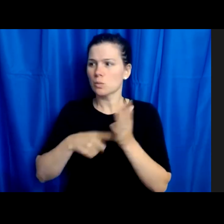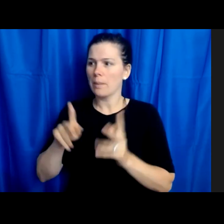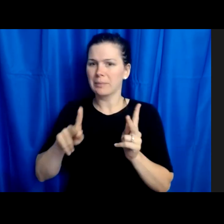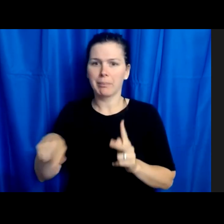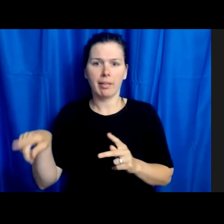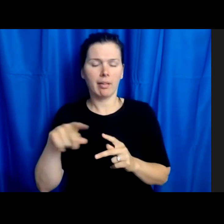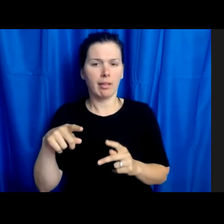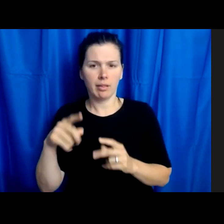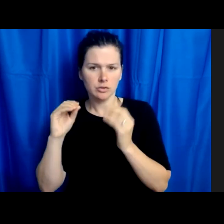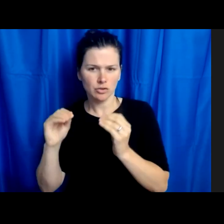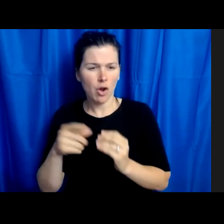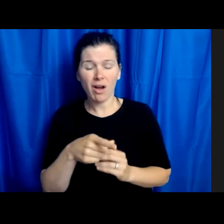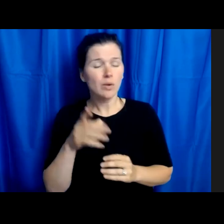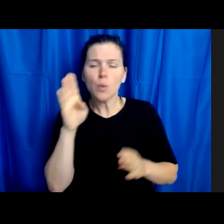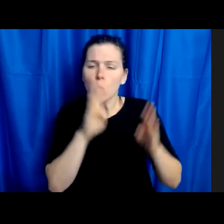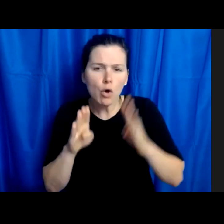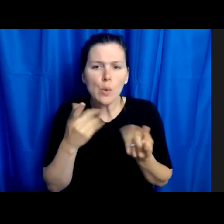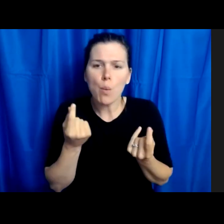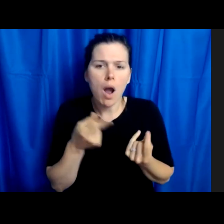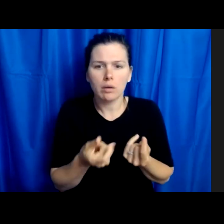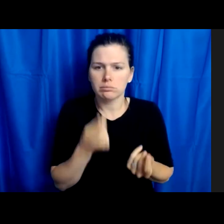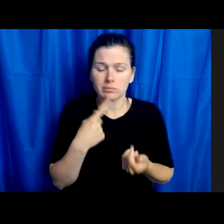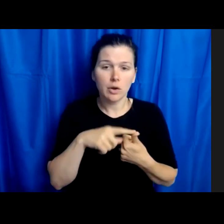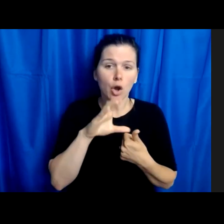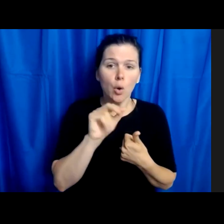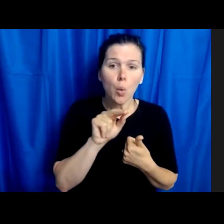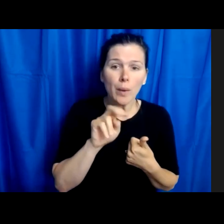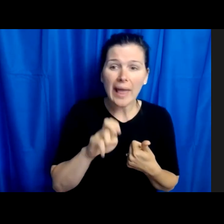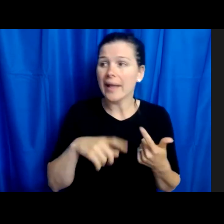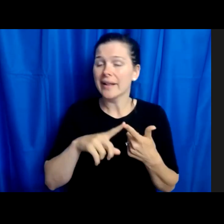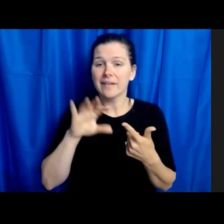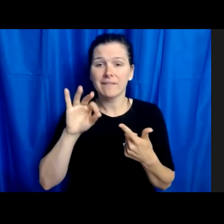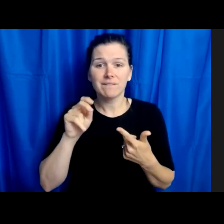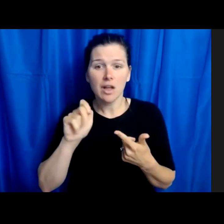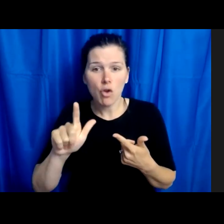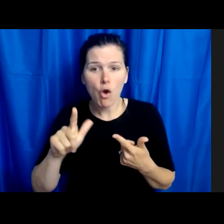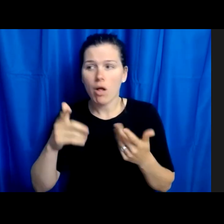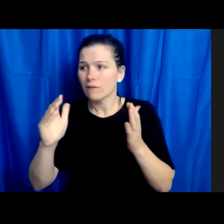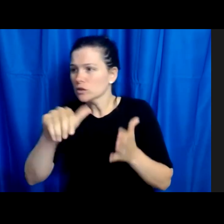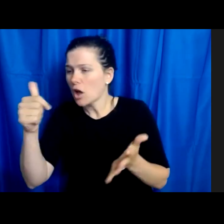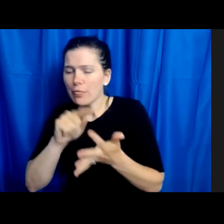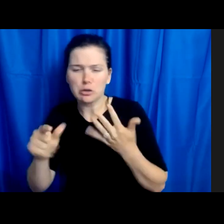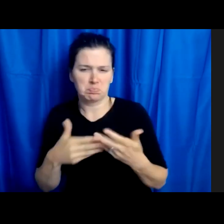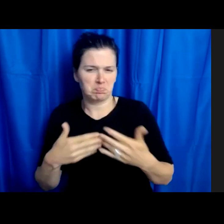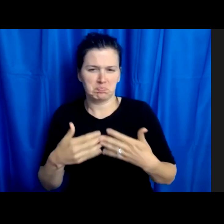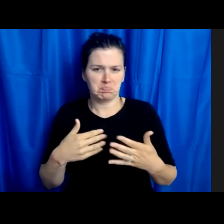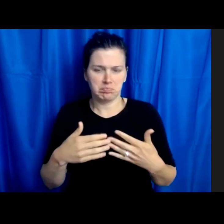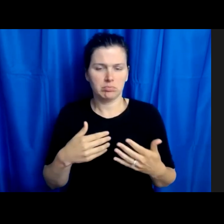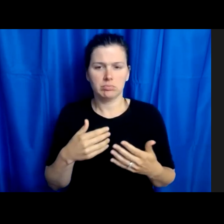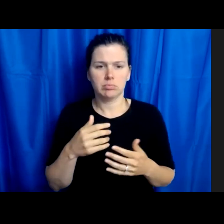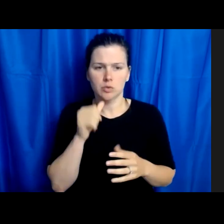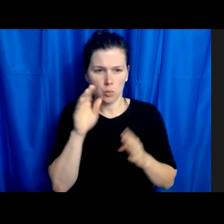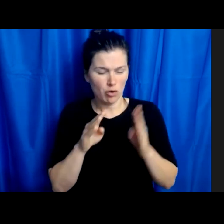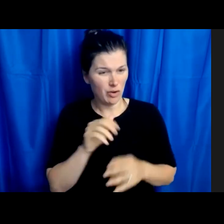took. Like, don't worry about if it was cocaine versus fentanyl versus whatever drug. Do they all have different symptoms of